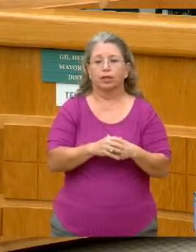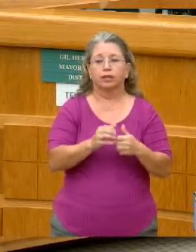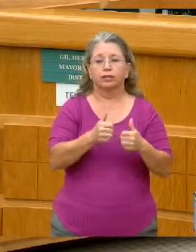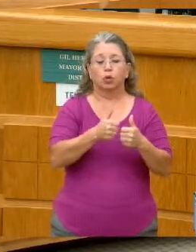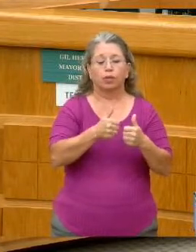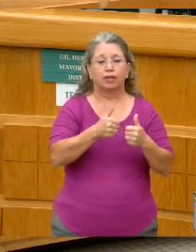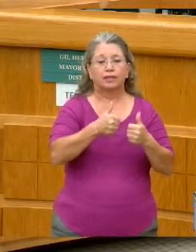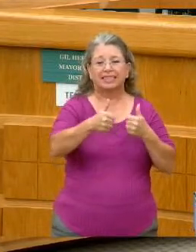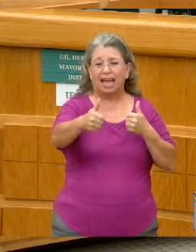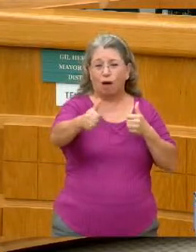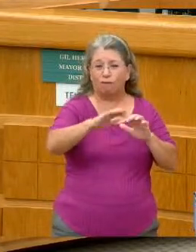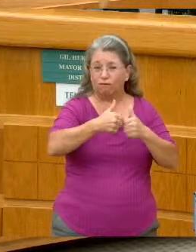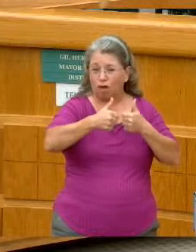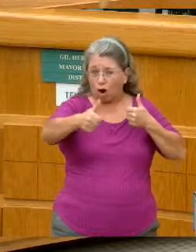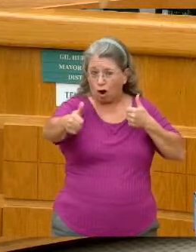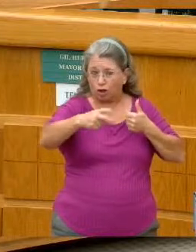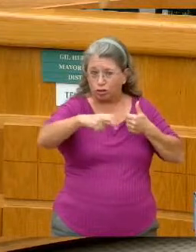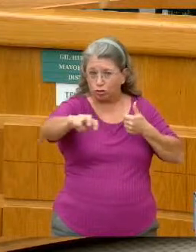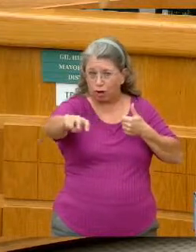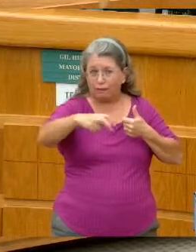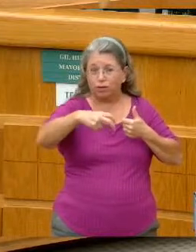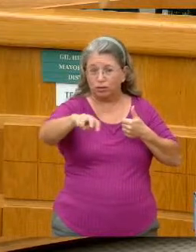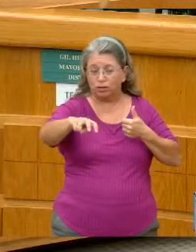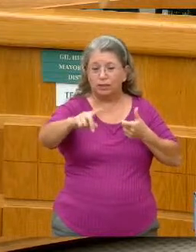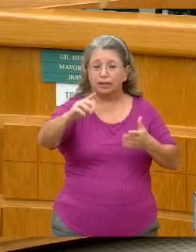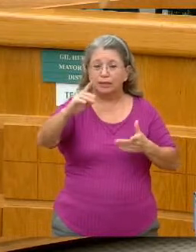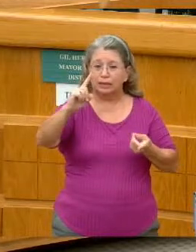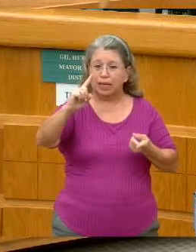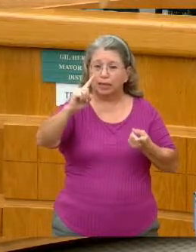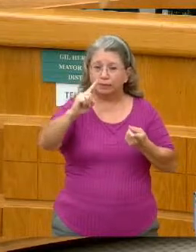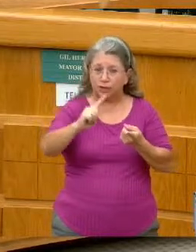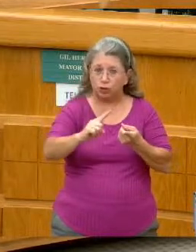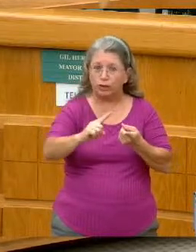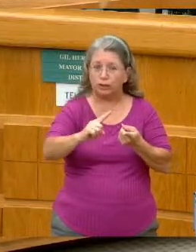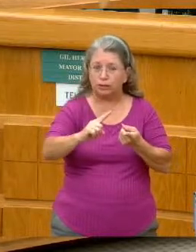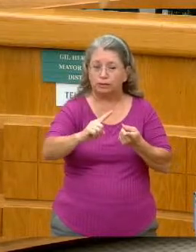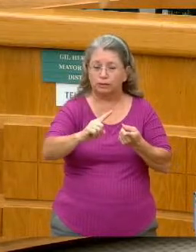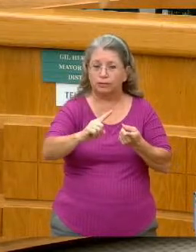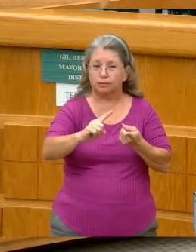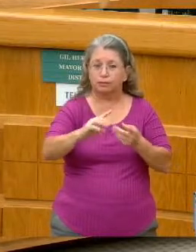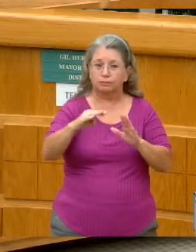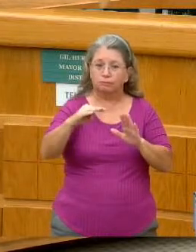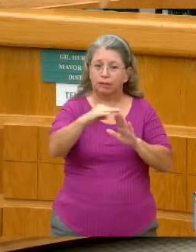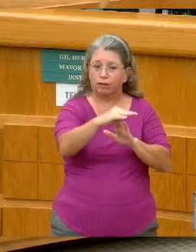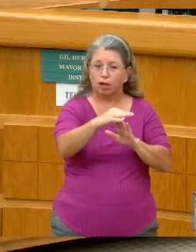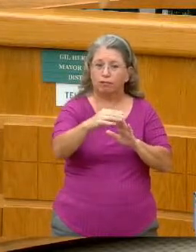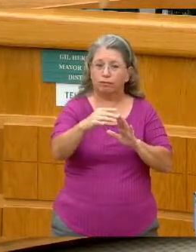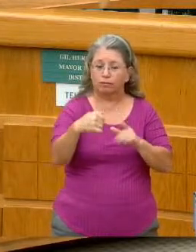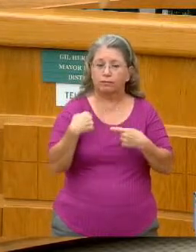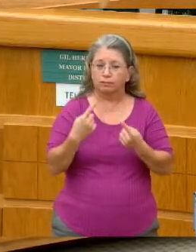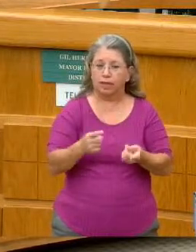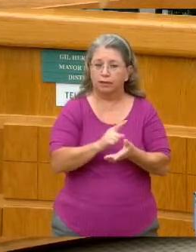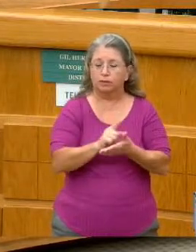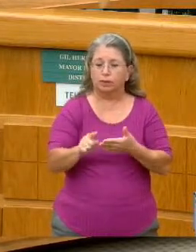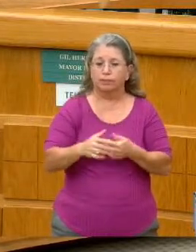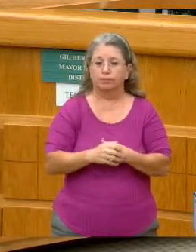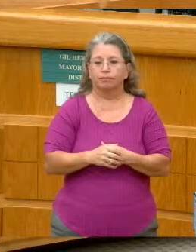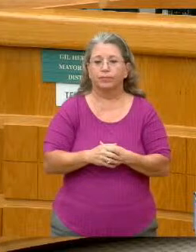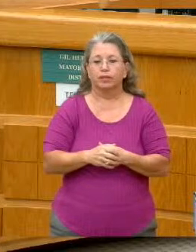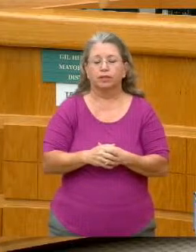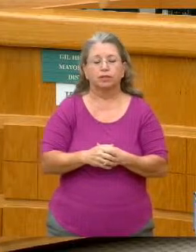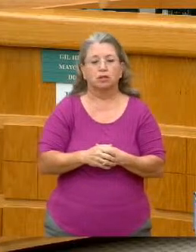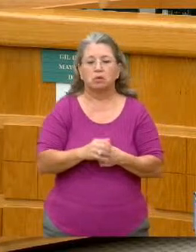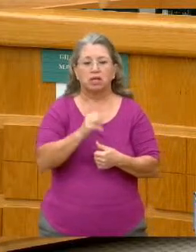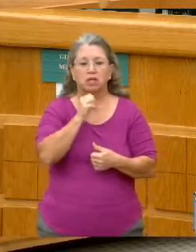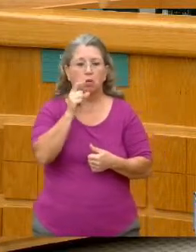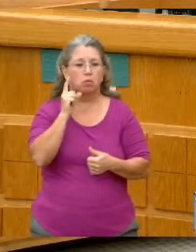And then it's kind of leveled off in the past week. And so again, distance traveled doesn't seem like that's going to be contributing to an increased